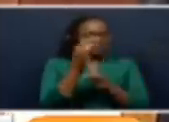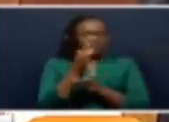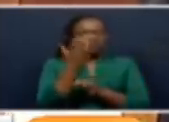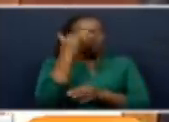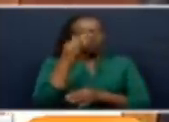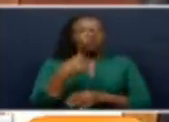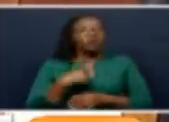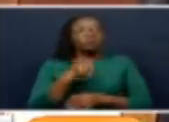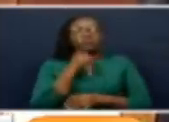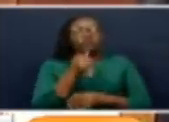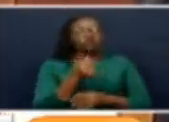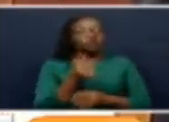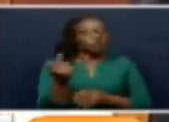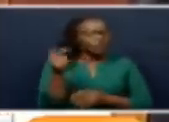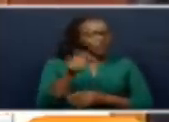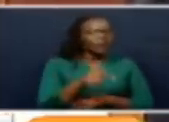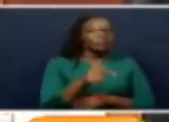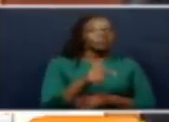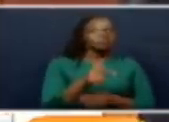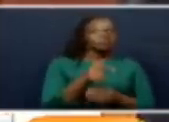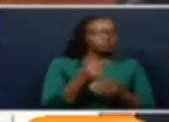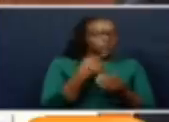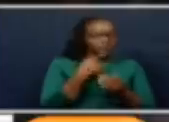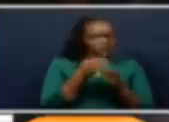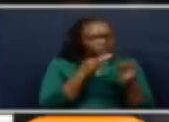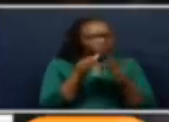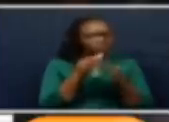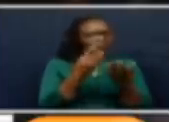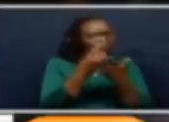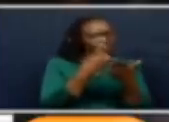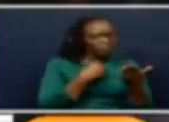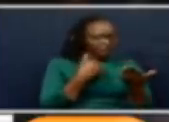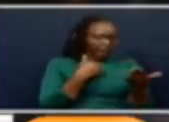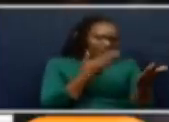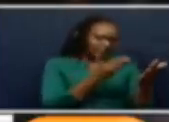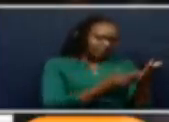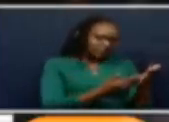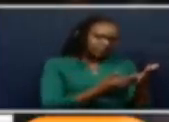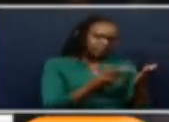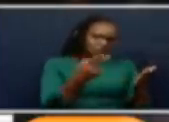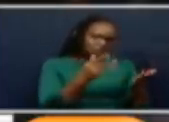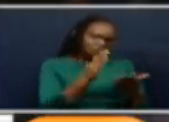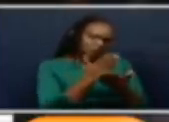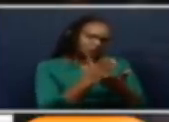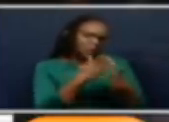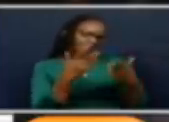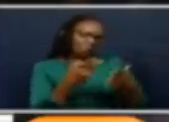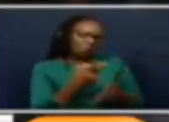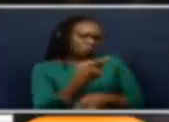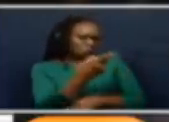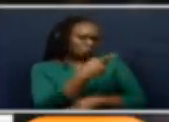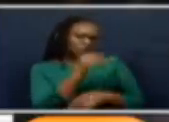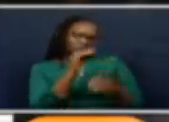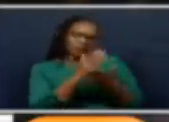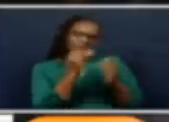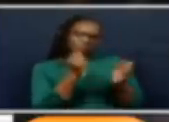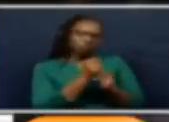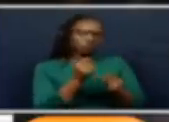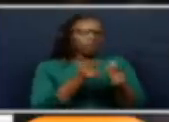want? This is the type of what I'm having. Do we share? This one we can't share. Why? I give you the